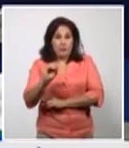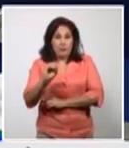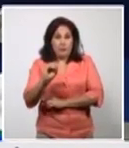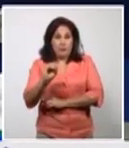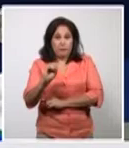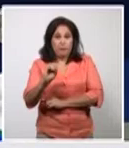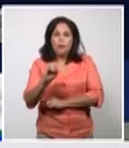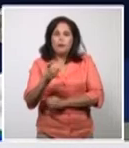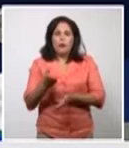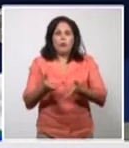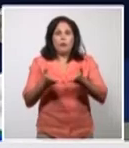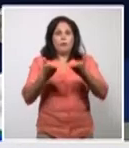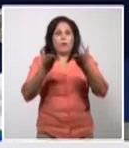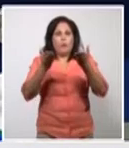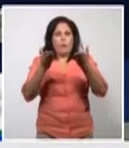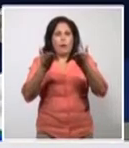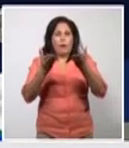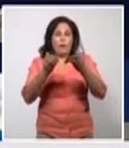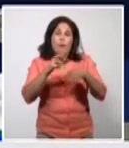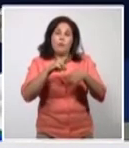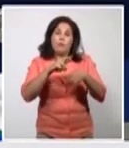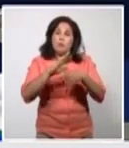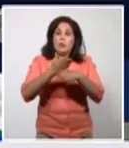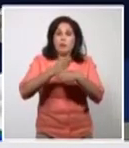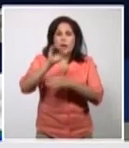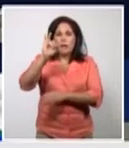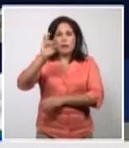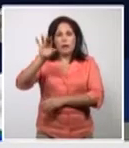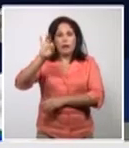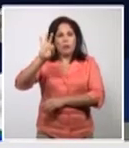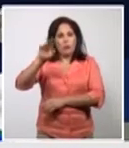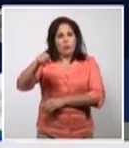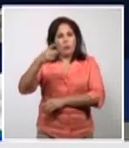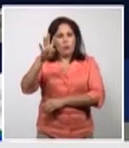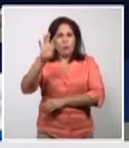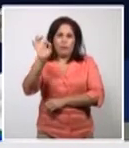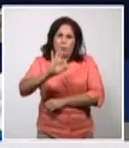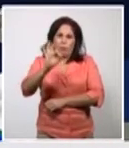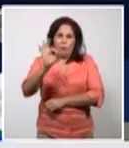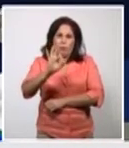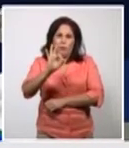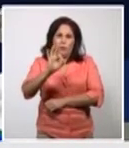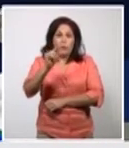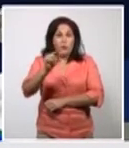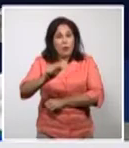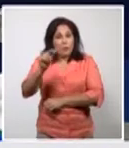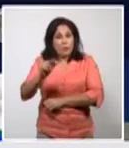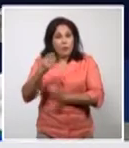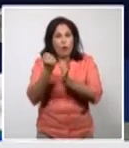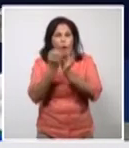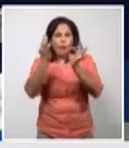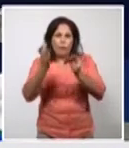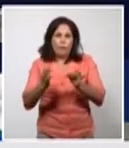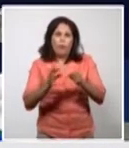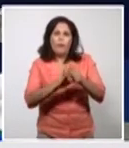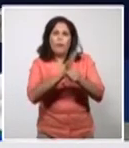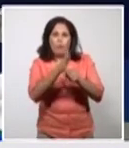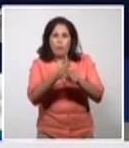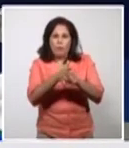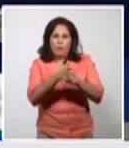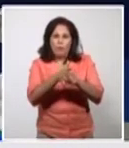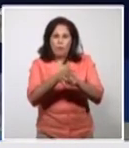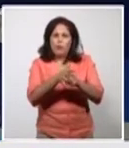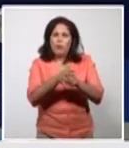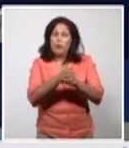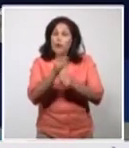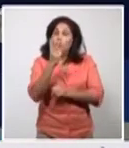1,460 have recovered. That represents 78.4% of all the confirmed cases.